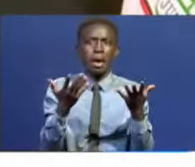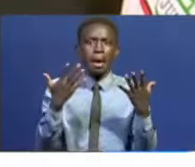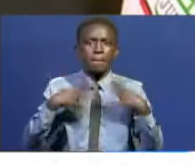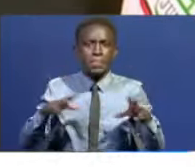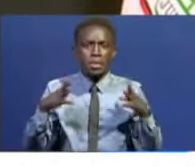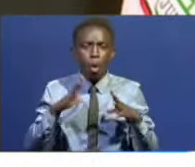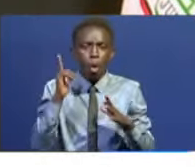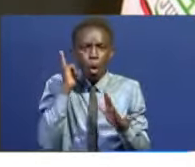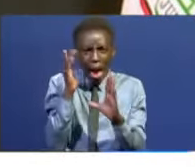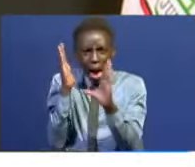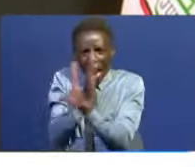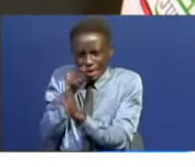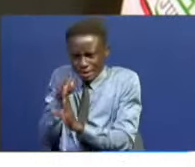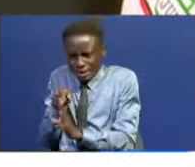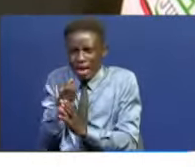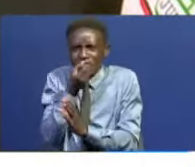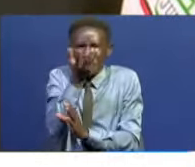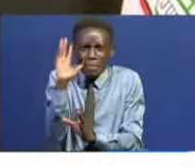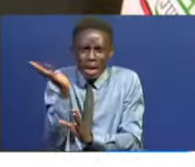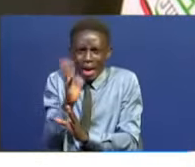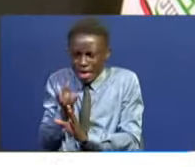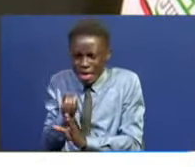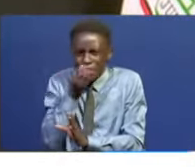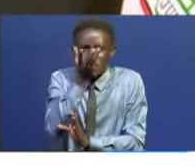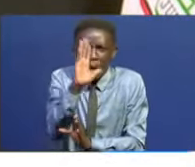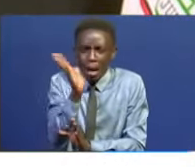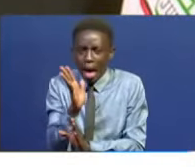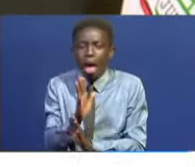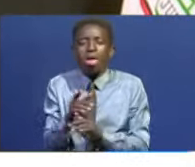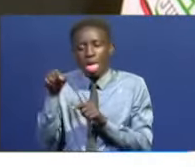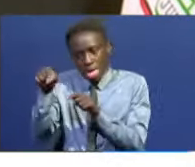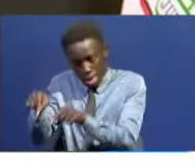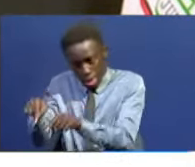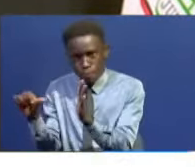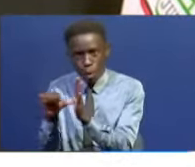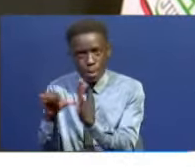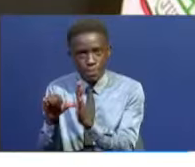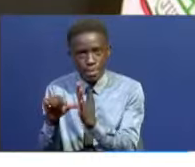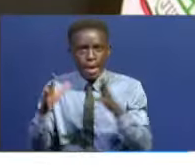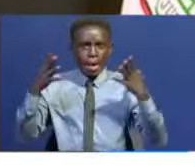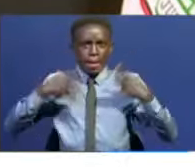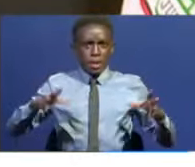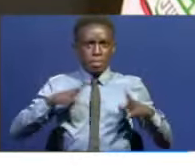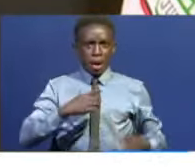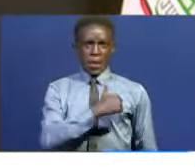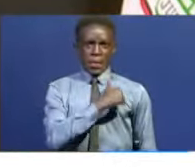known. That is a problem. People have a problem that I'm a truthful